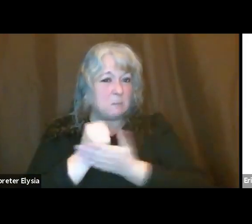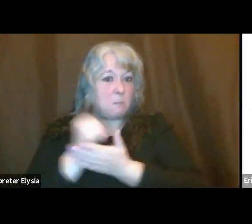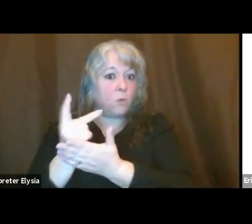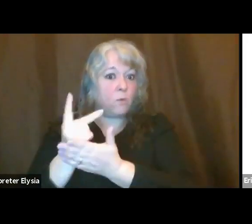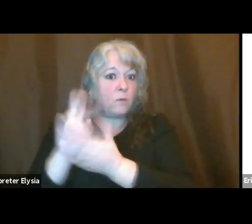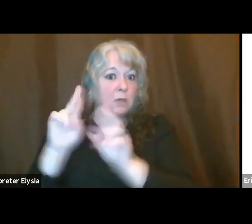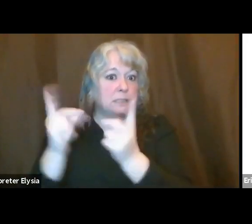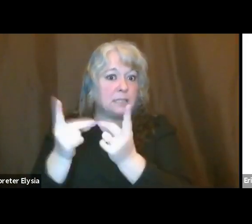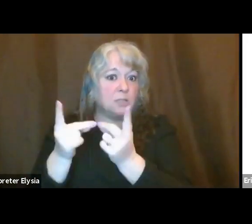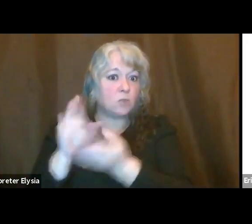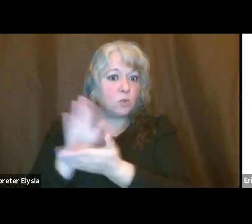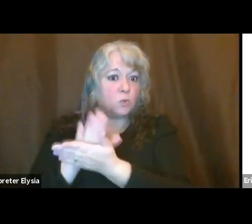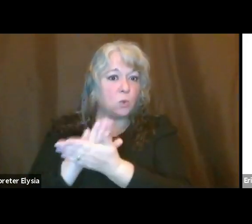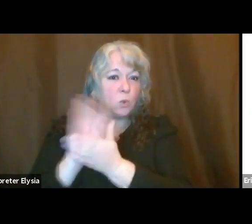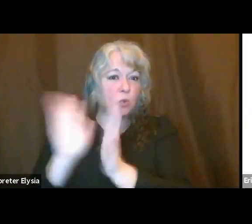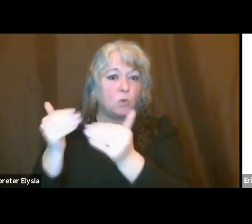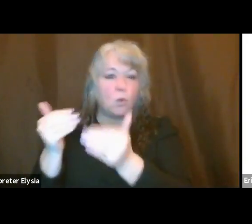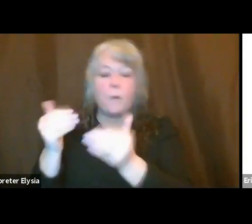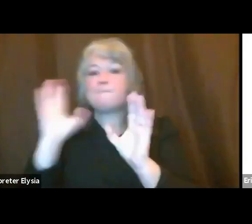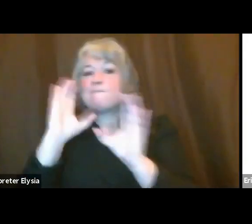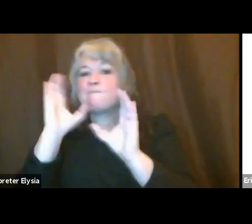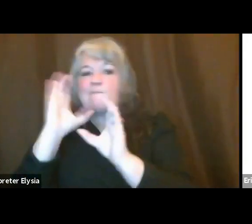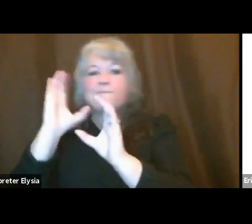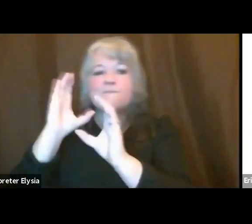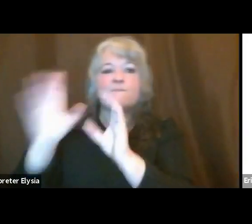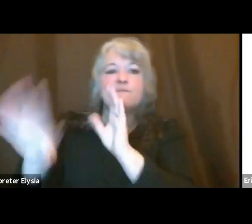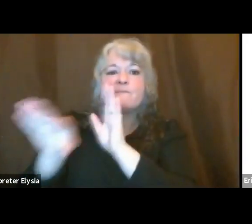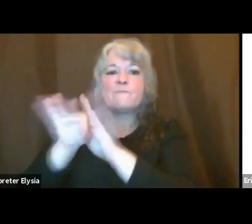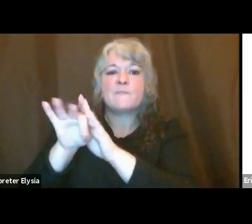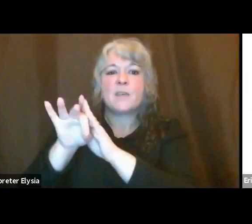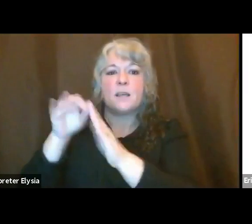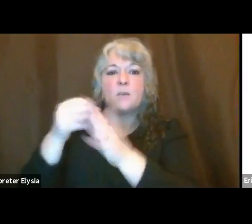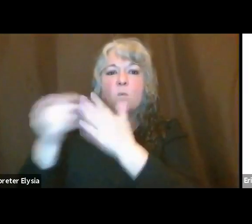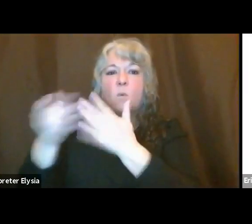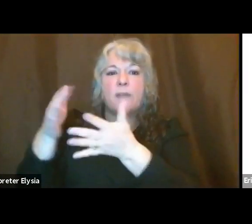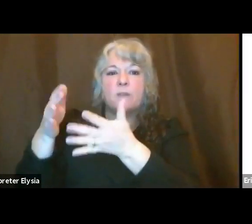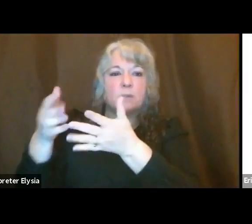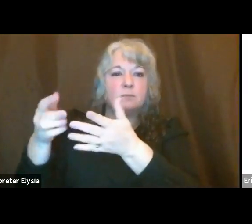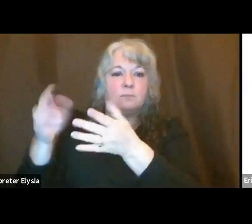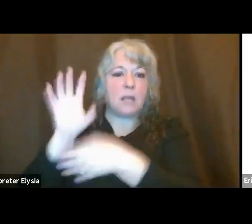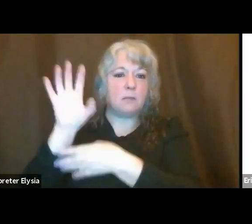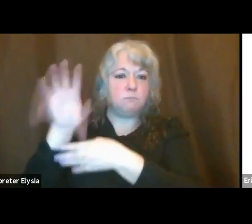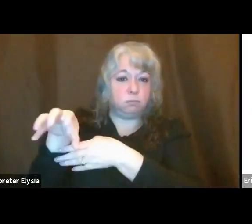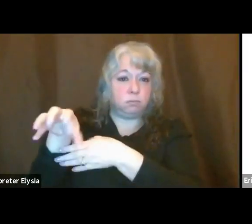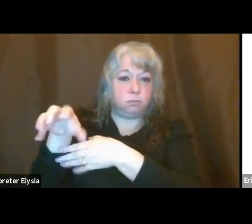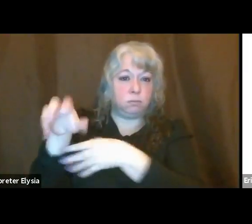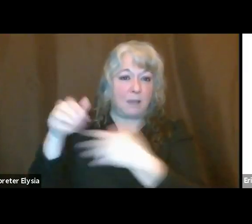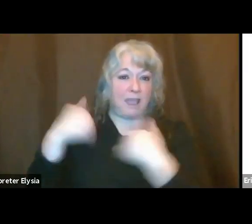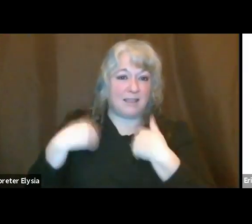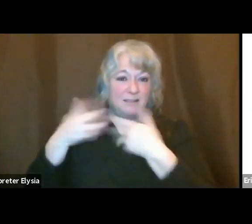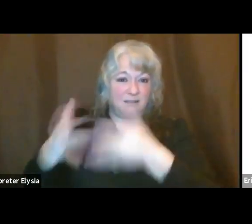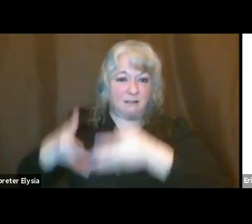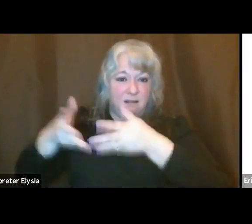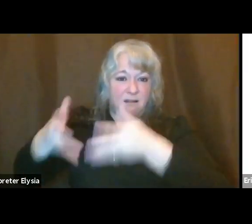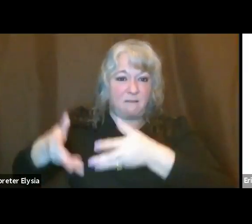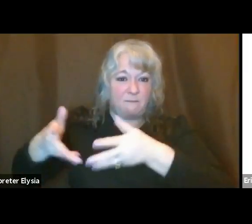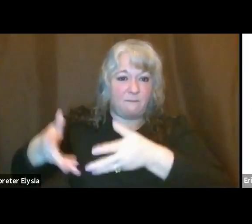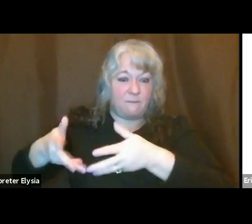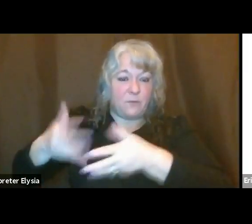go find, whatever facility had some leftover or anything like that, and they can just make their own arrangements?